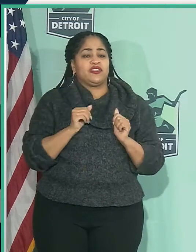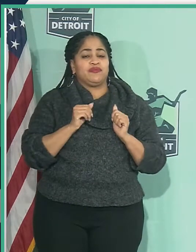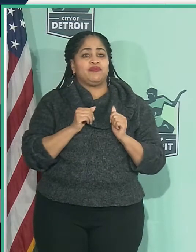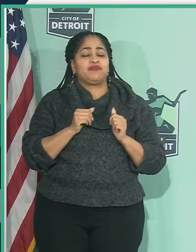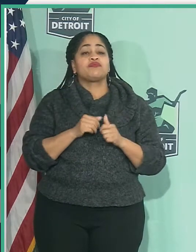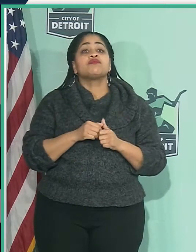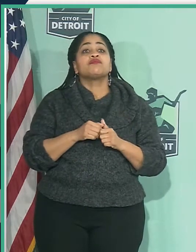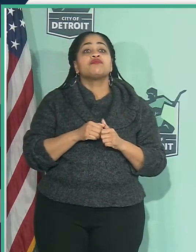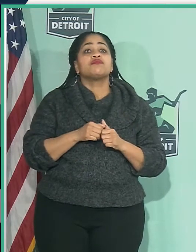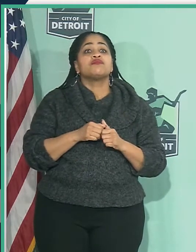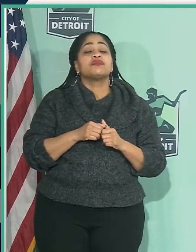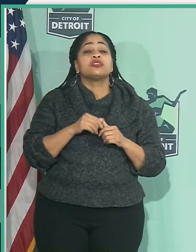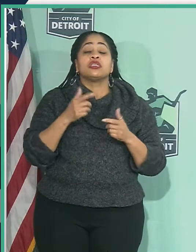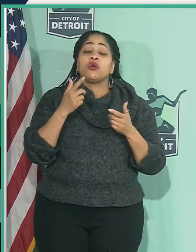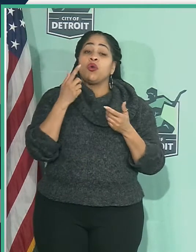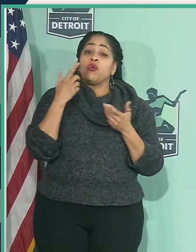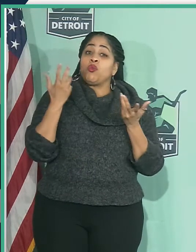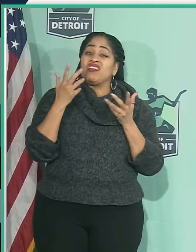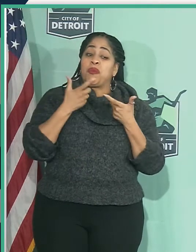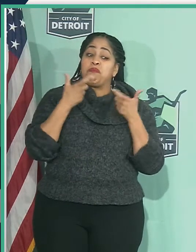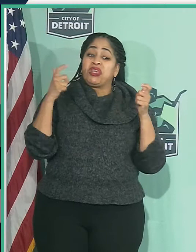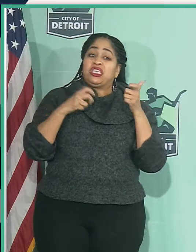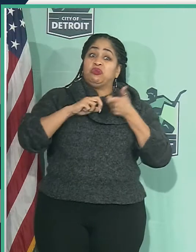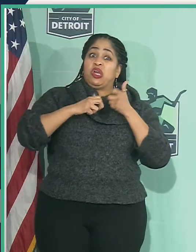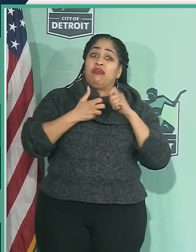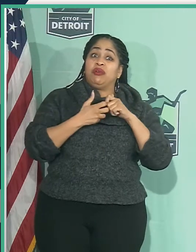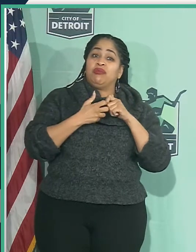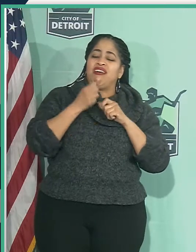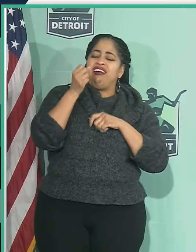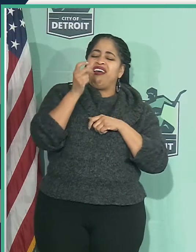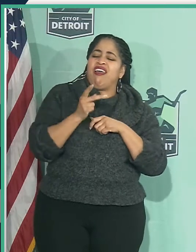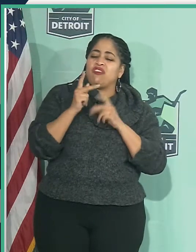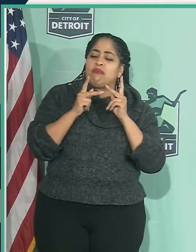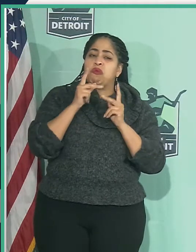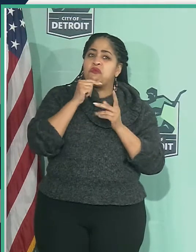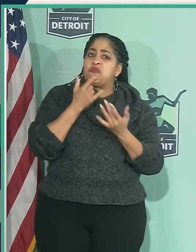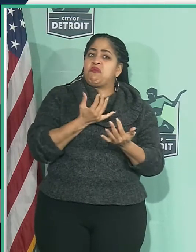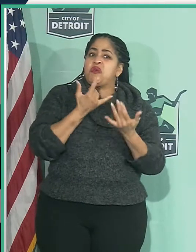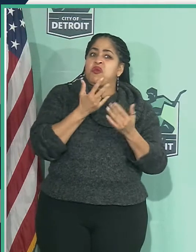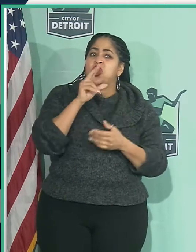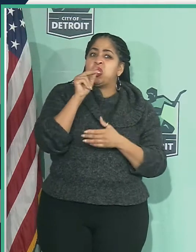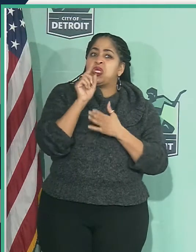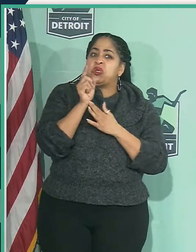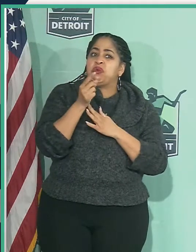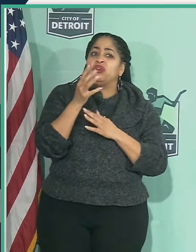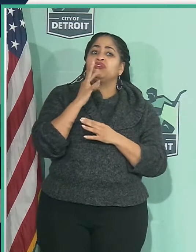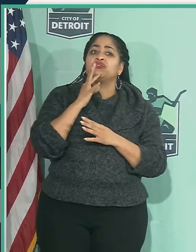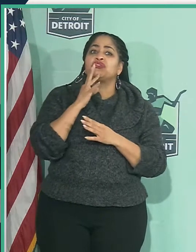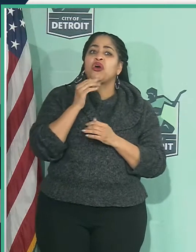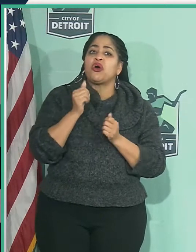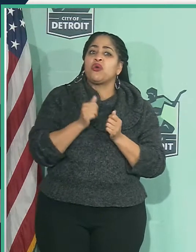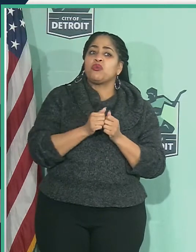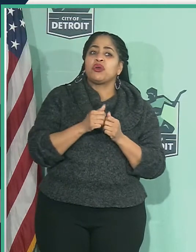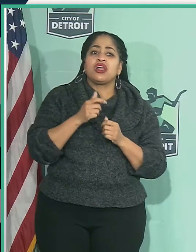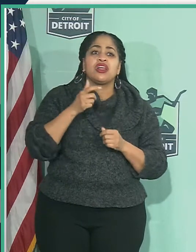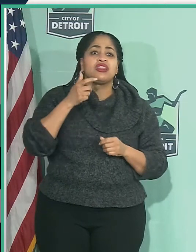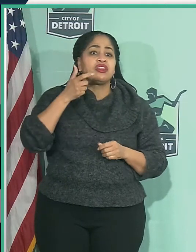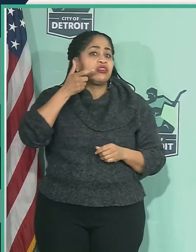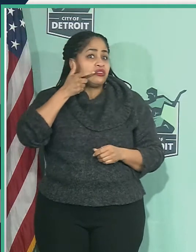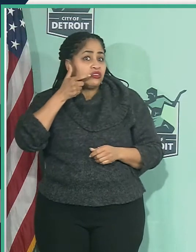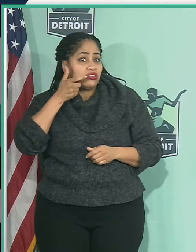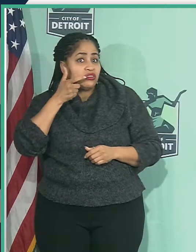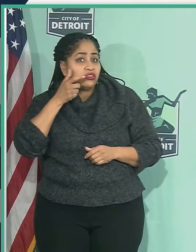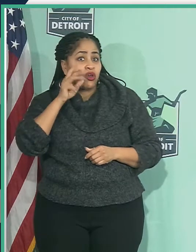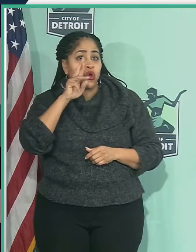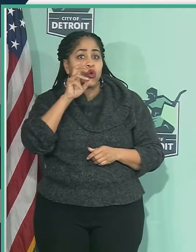Here's our biggest problem. Nearly half of the people who waited the 30 minutes to talk to the Rock